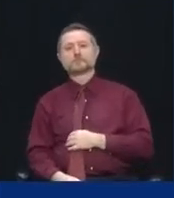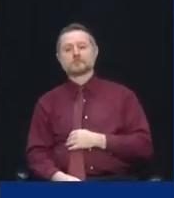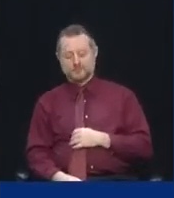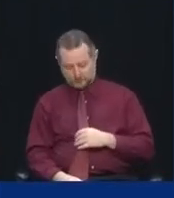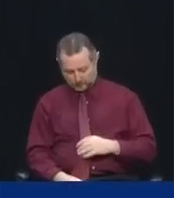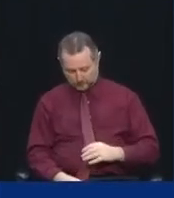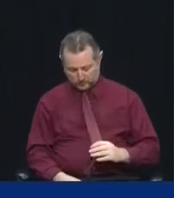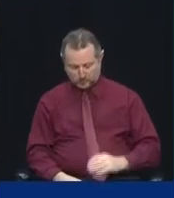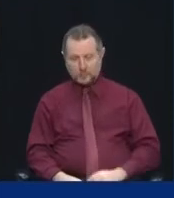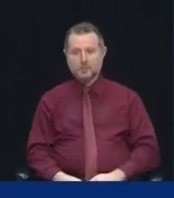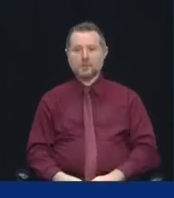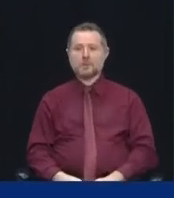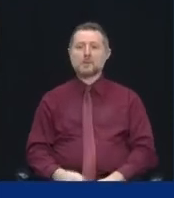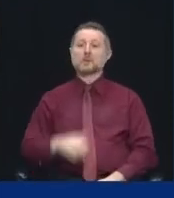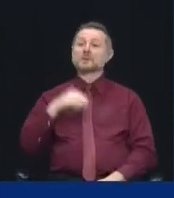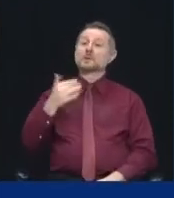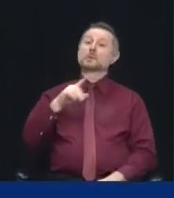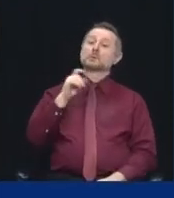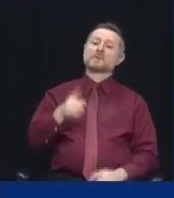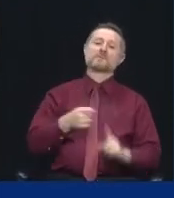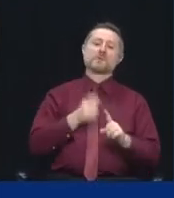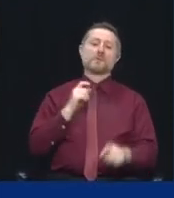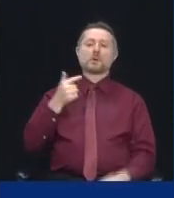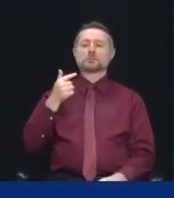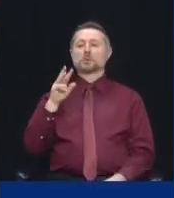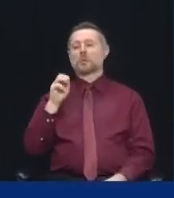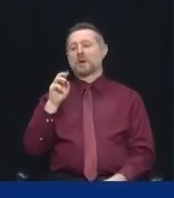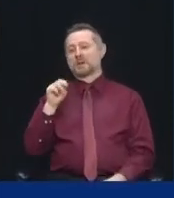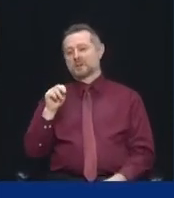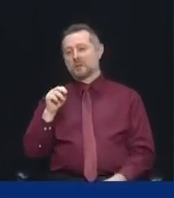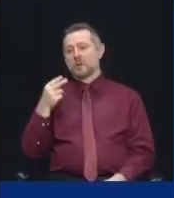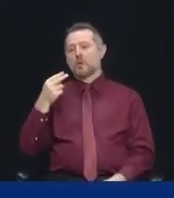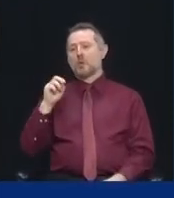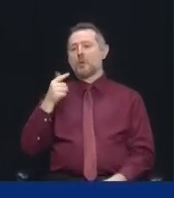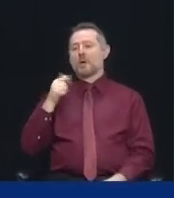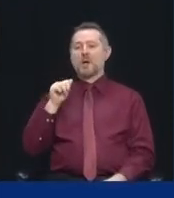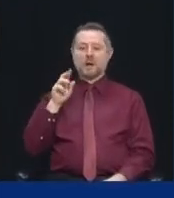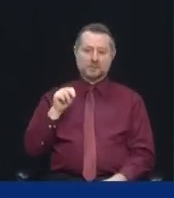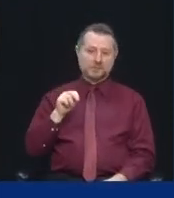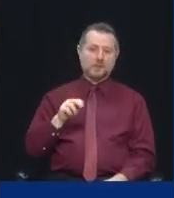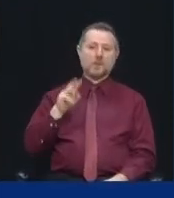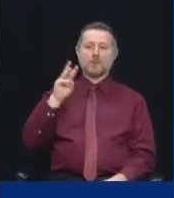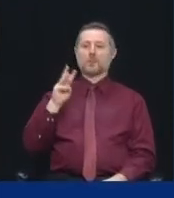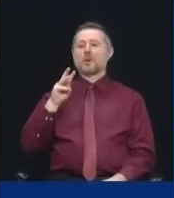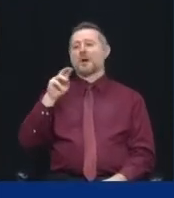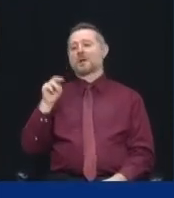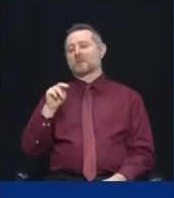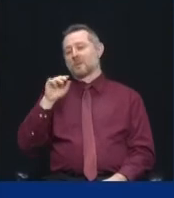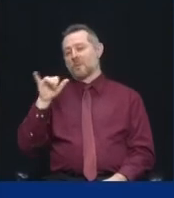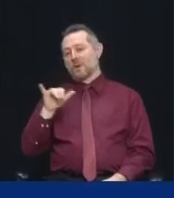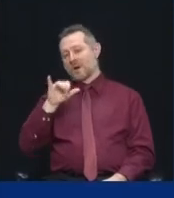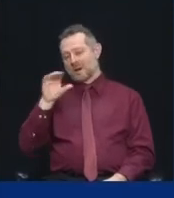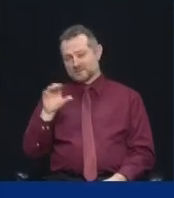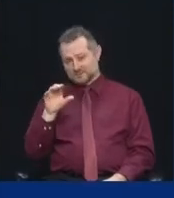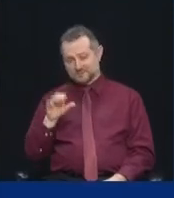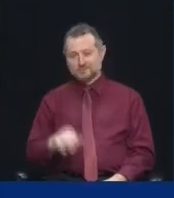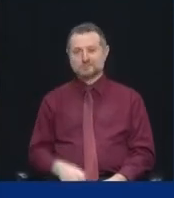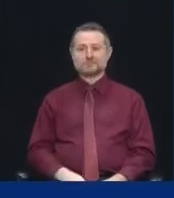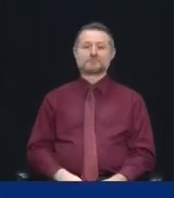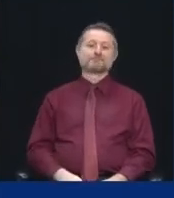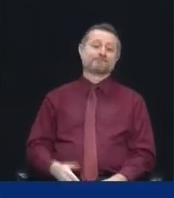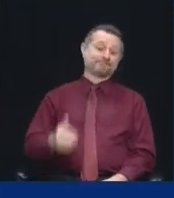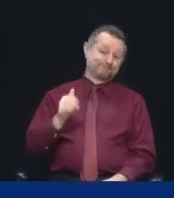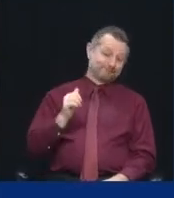Governor, your next question comes from Gwen Hogan of WNYC. Gwen, your line is now open. Please unmute your microphone.